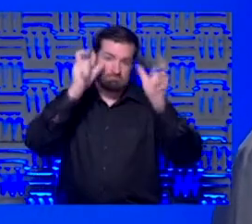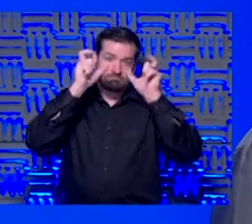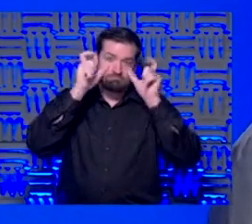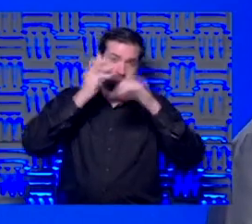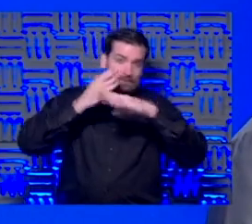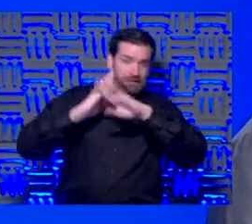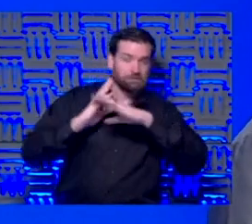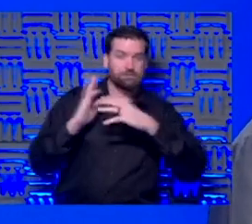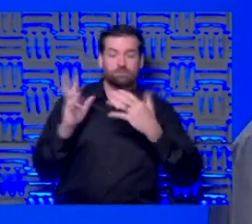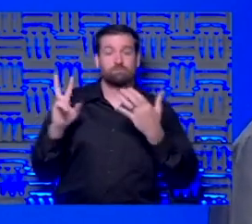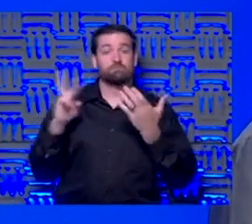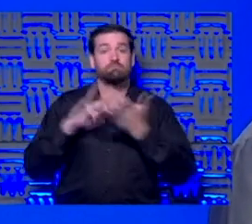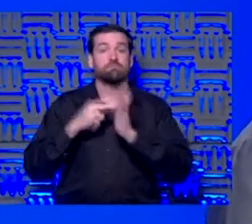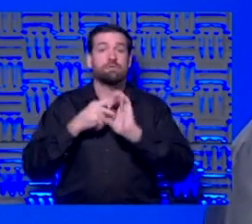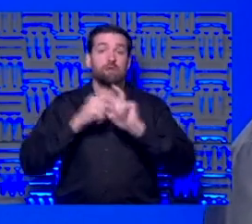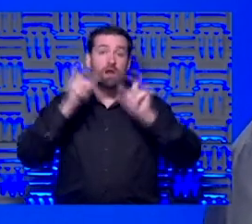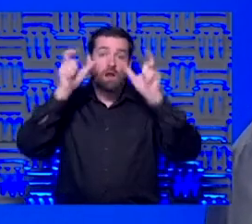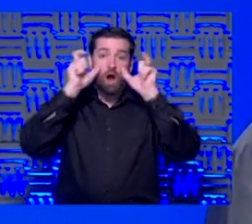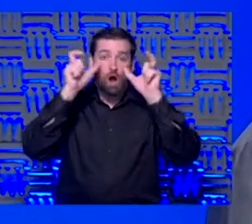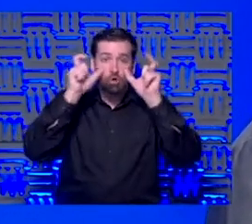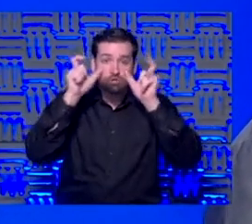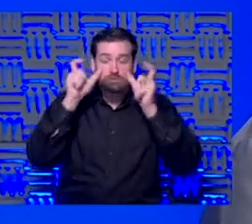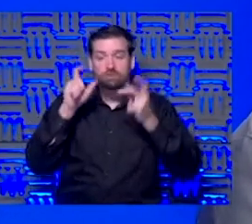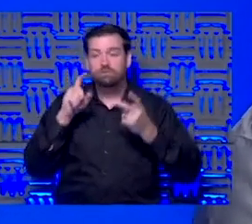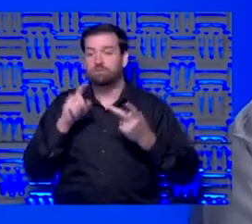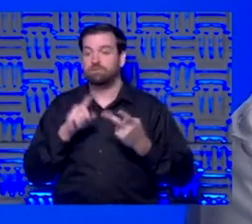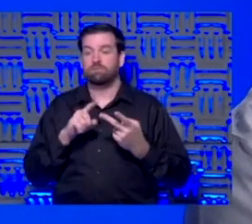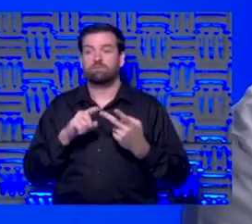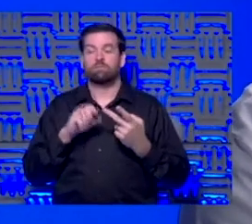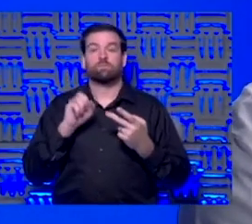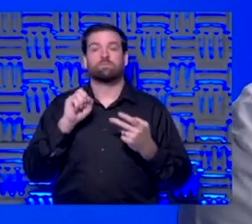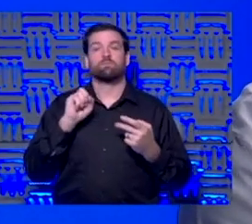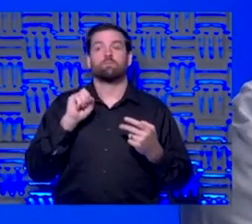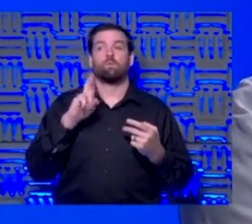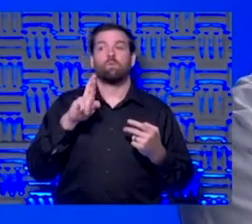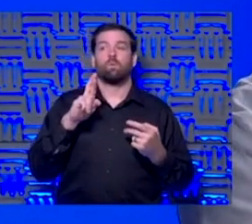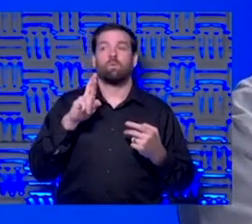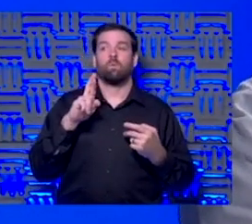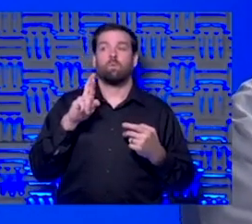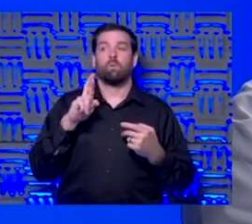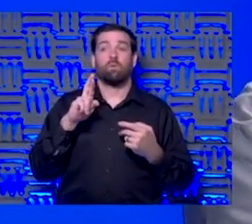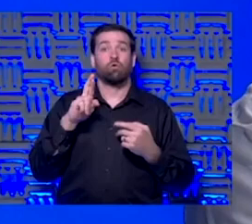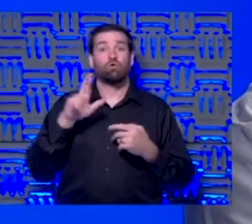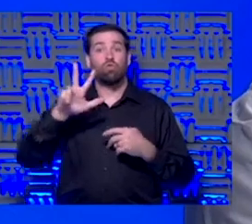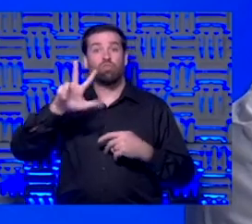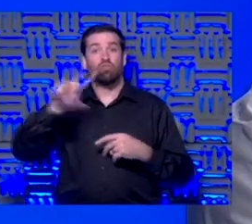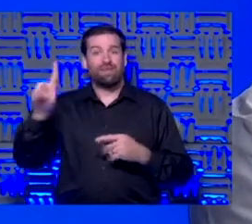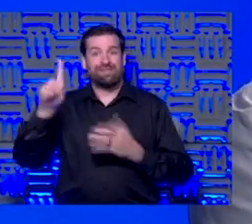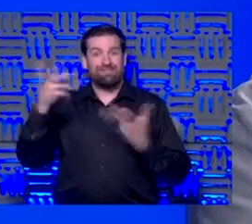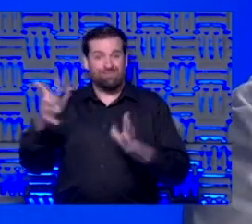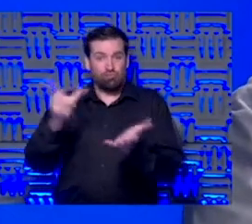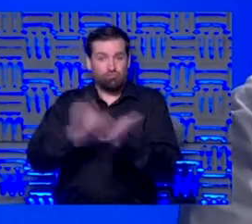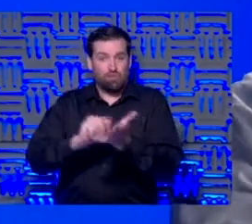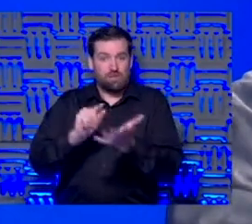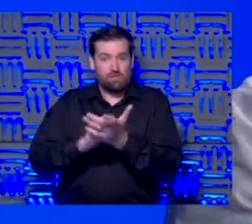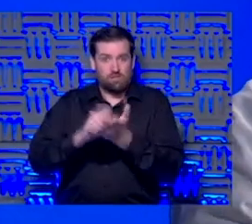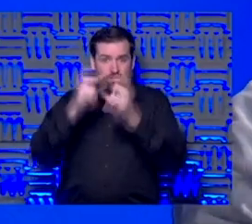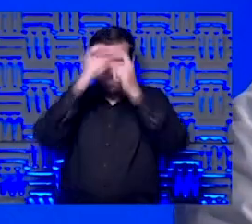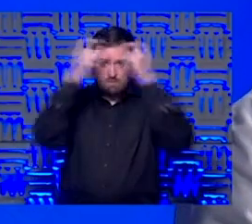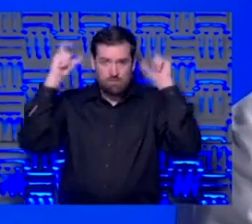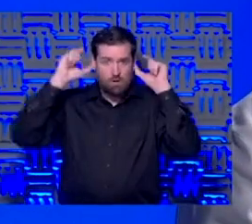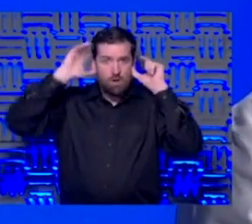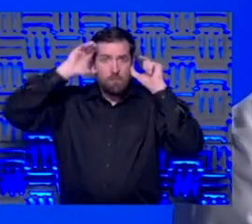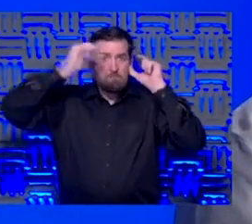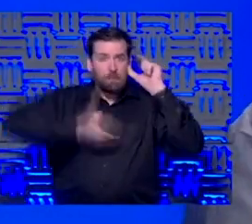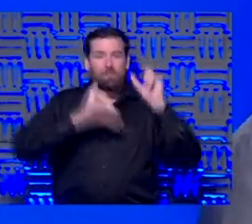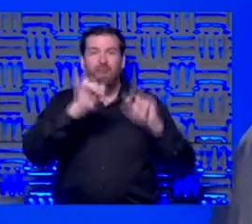protection, whether that's goggles from the hardware store or that's one of the 3D printed face shields that just go on like